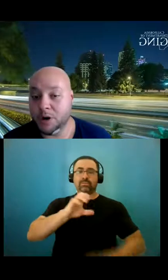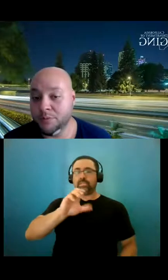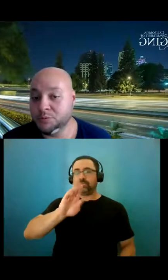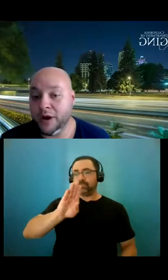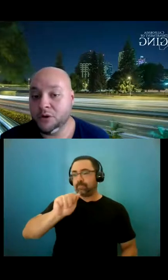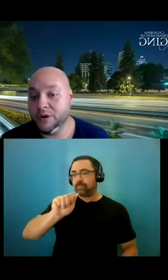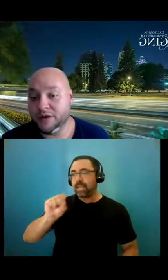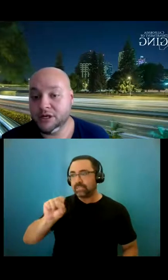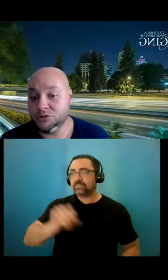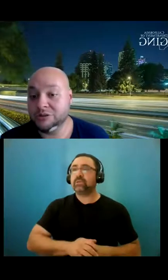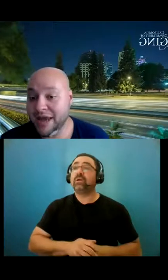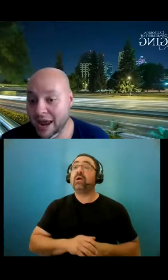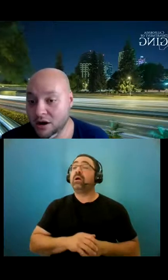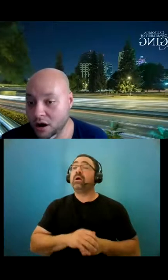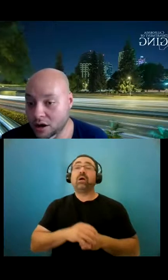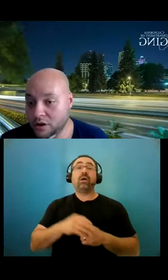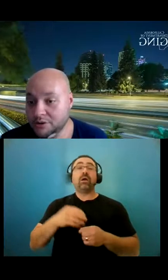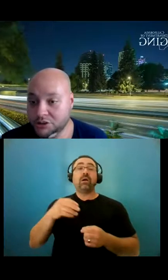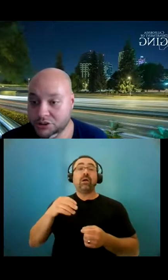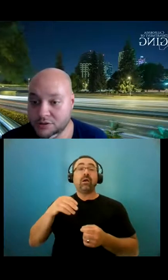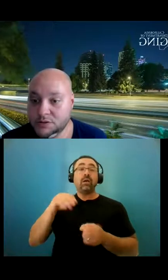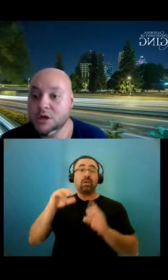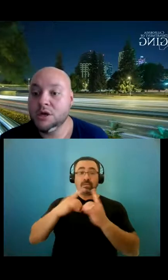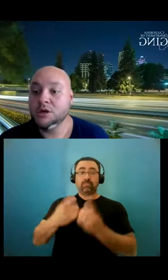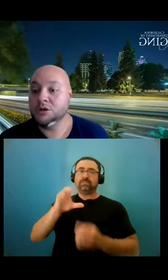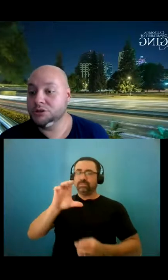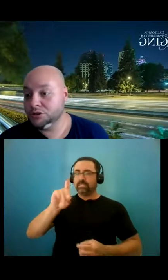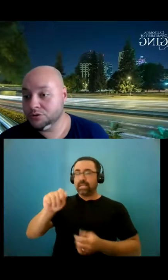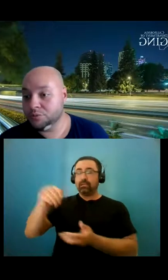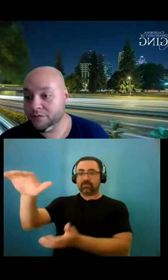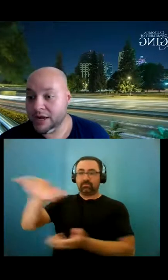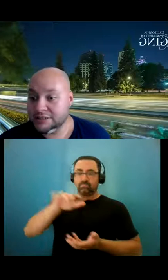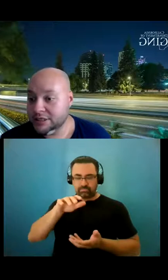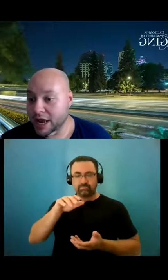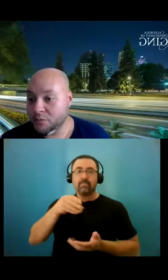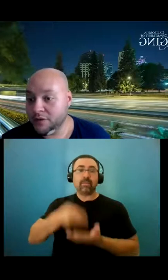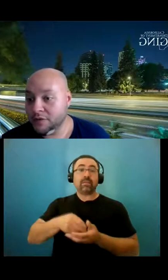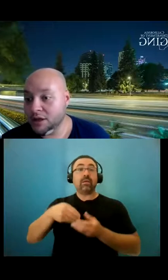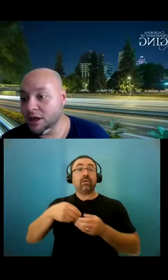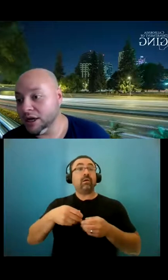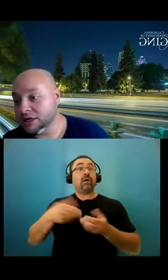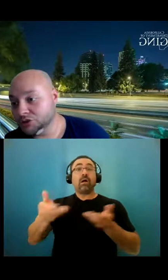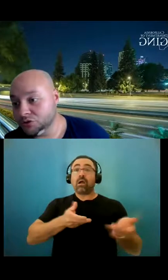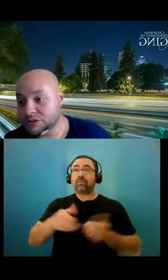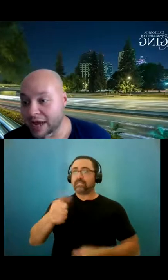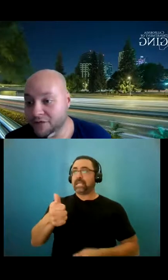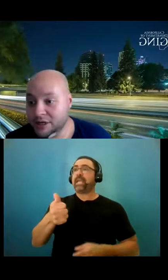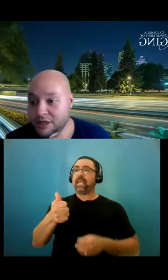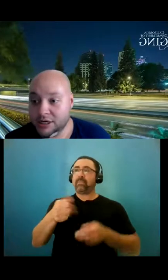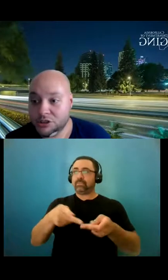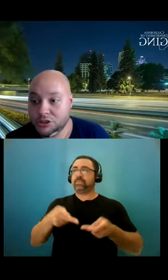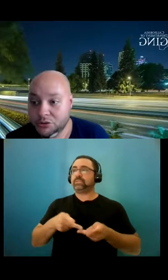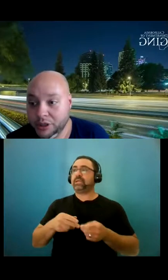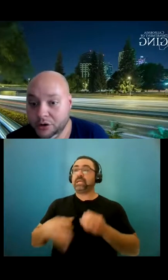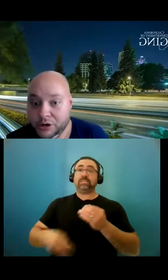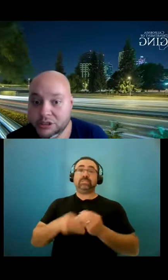The department was provided with an additional 10 ongoing positions to provide CDA with the additional staffing